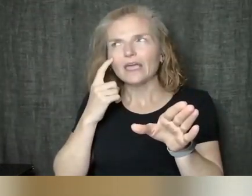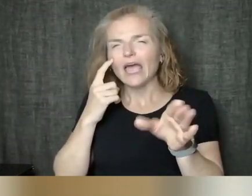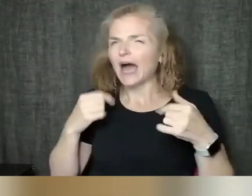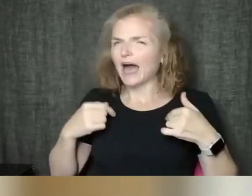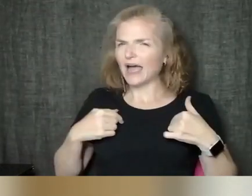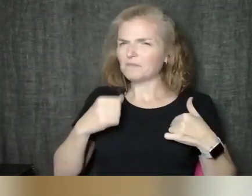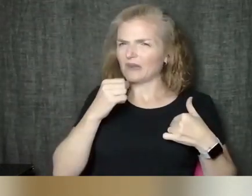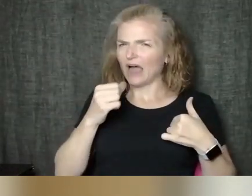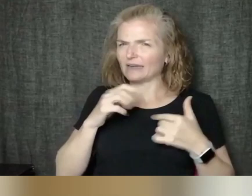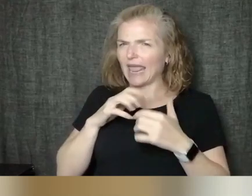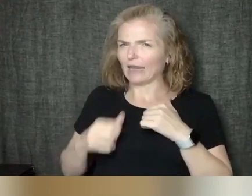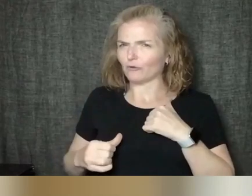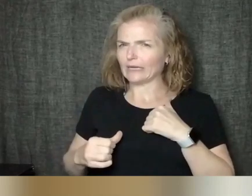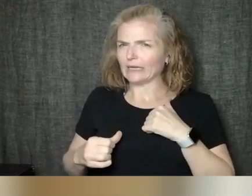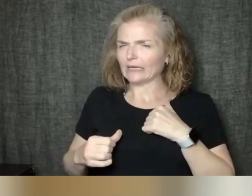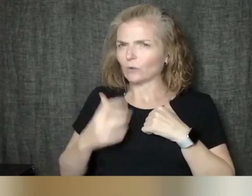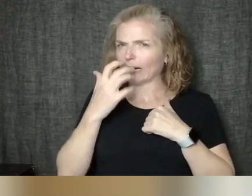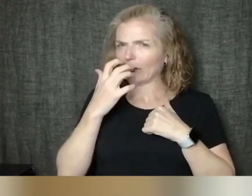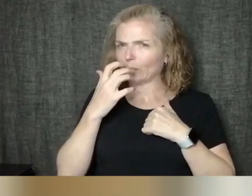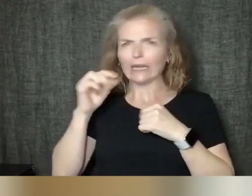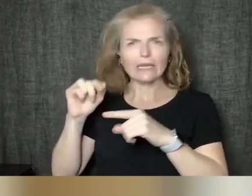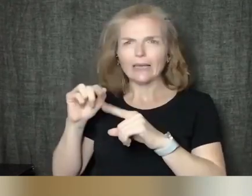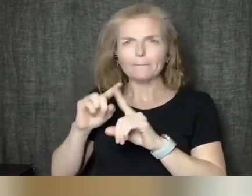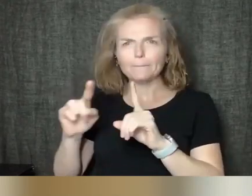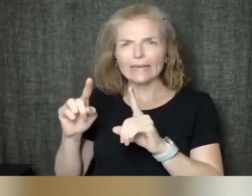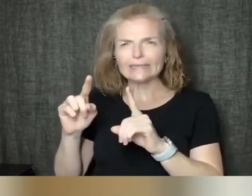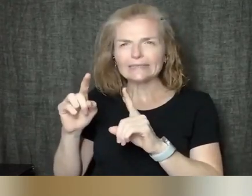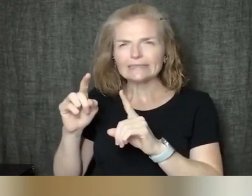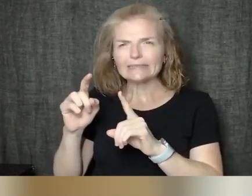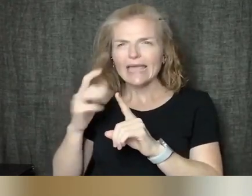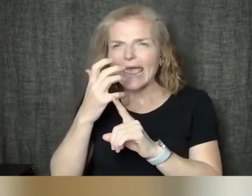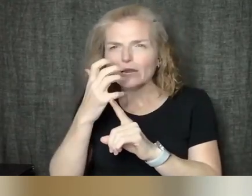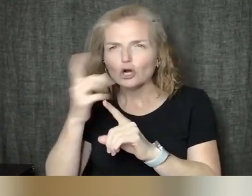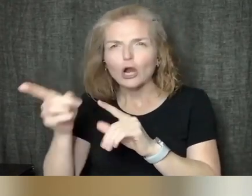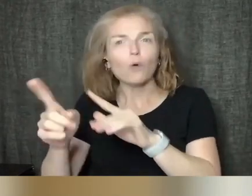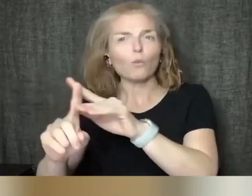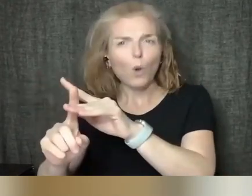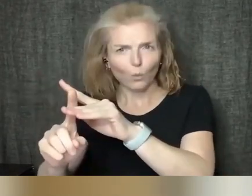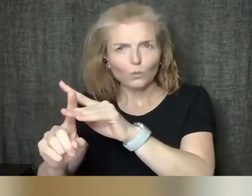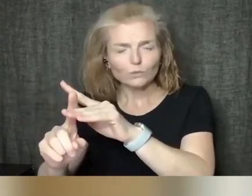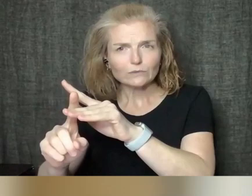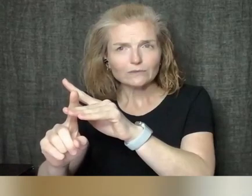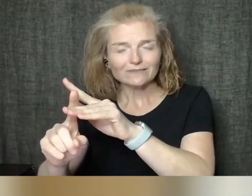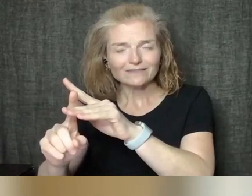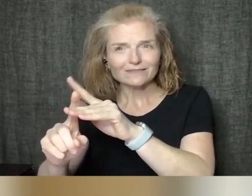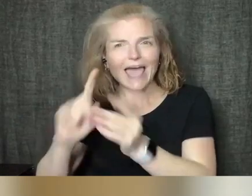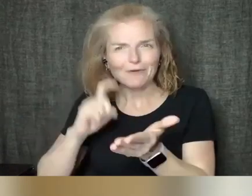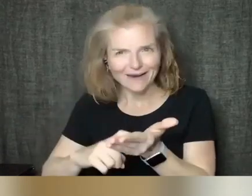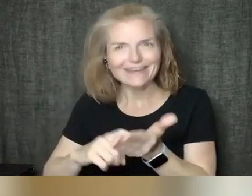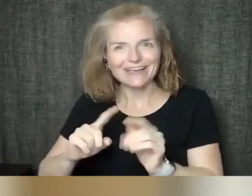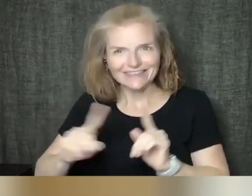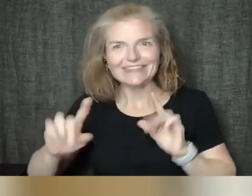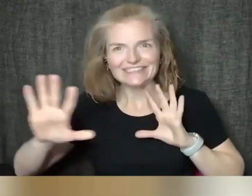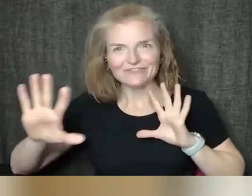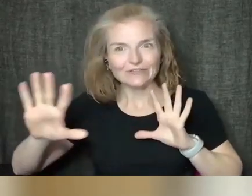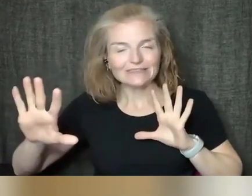anger arose. And let me look at this state of anger as anger. And then when we understand